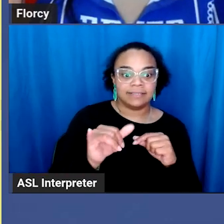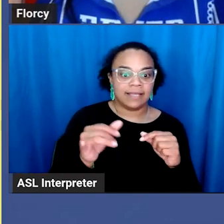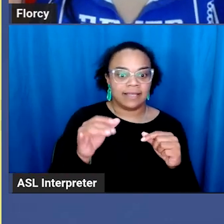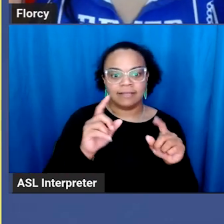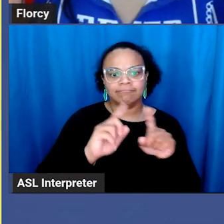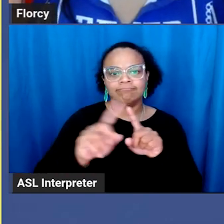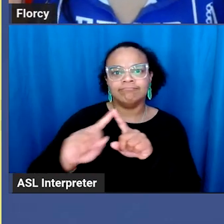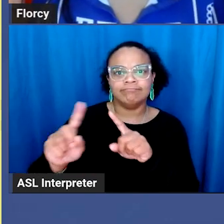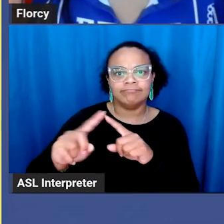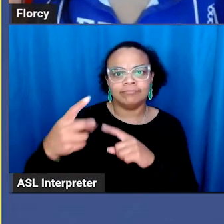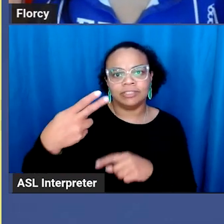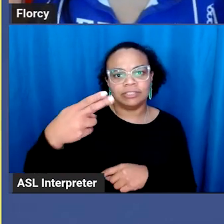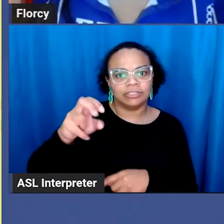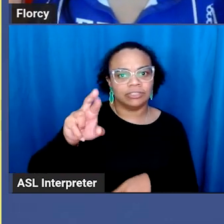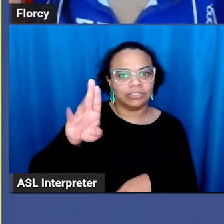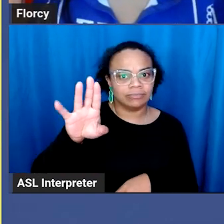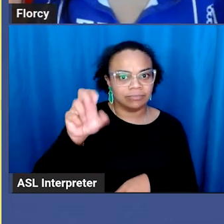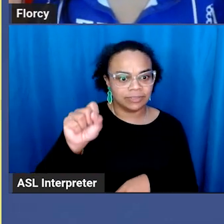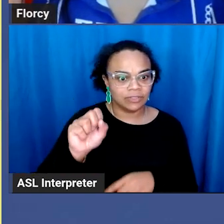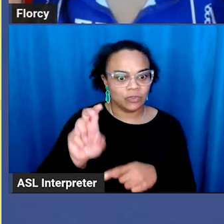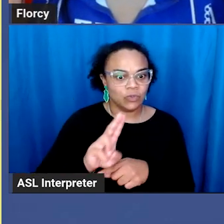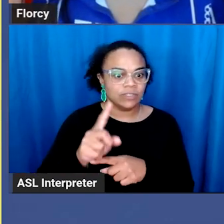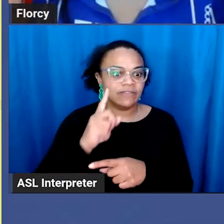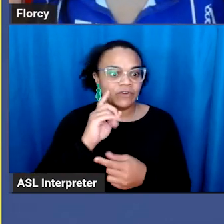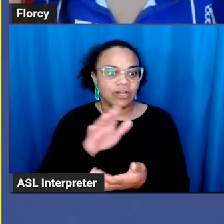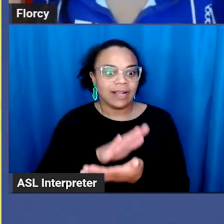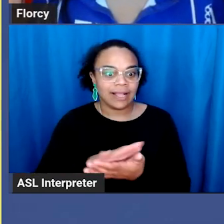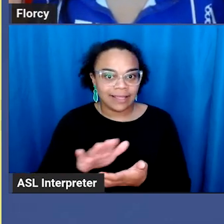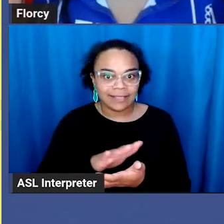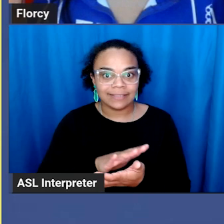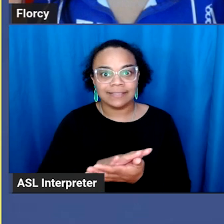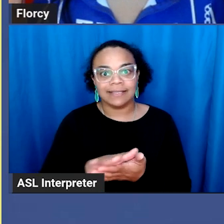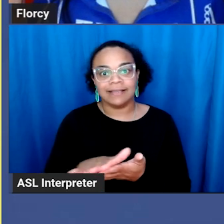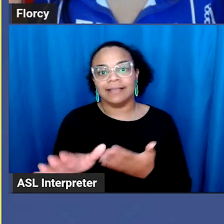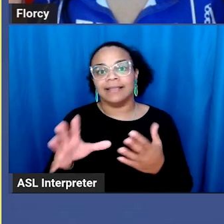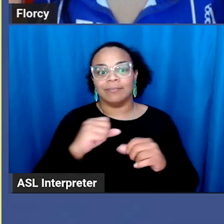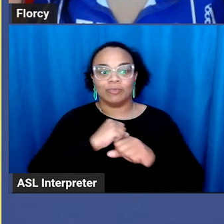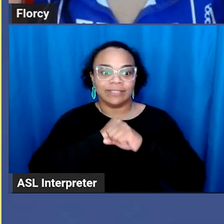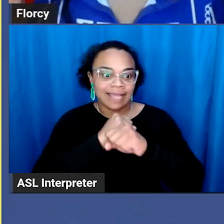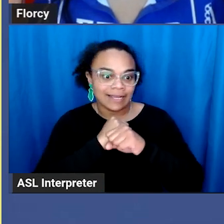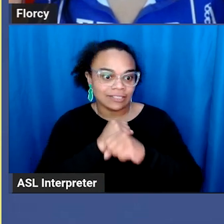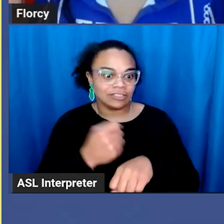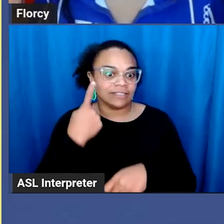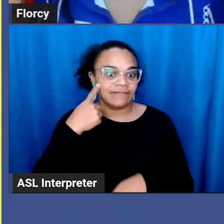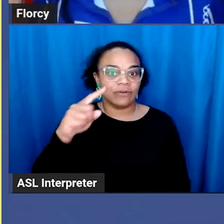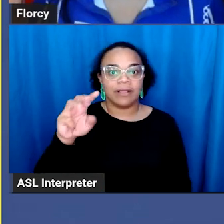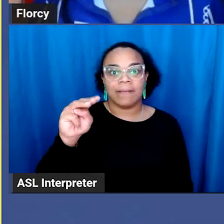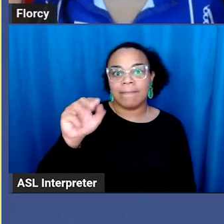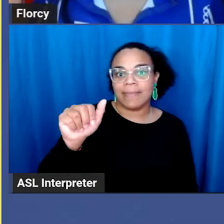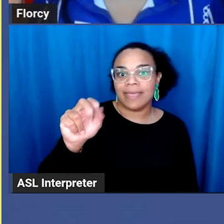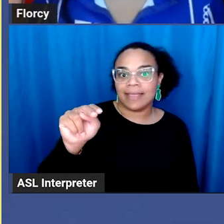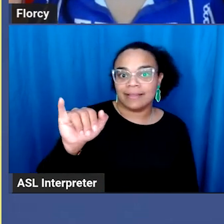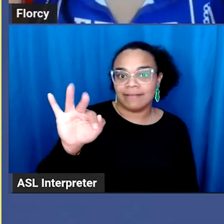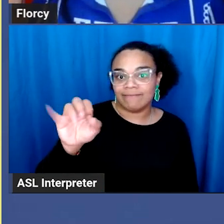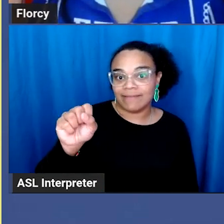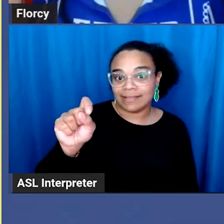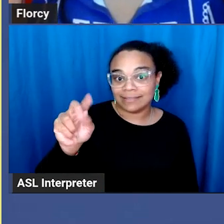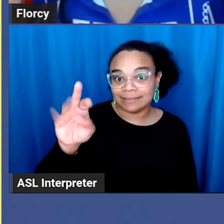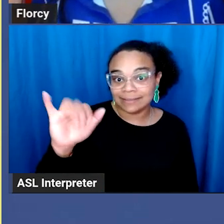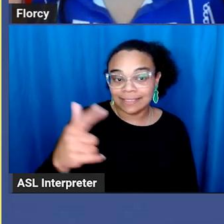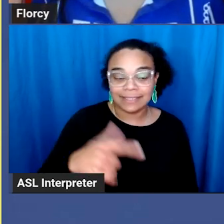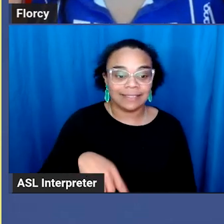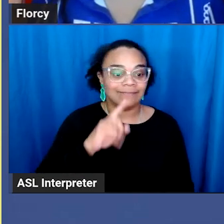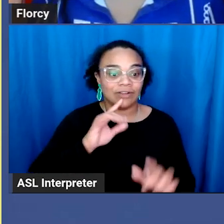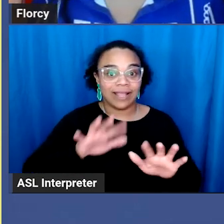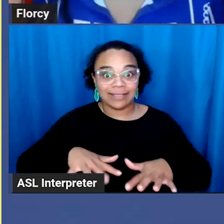that are used for cleansing and protection, for manifesting, for anxiety and depression, and also